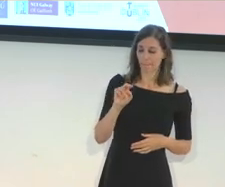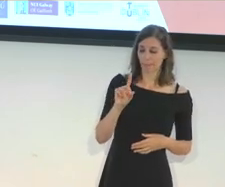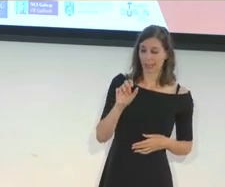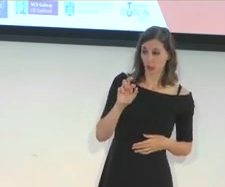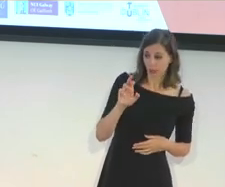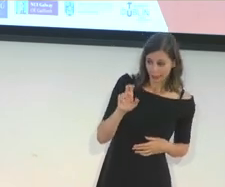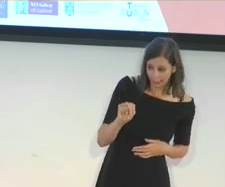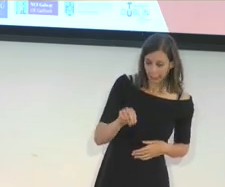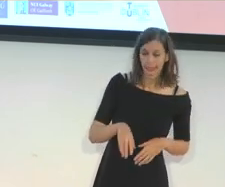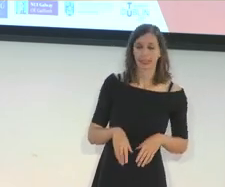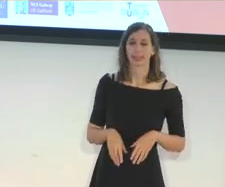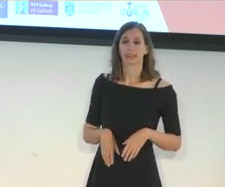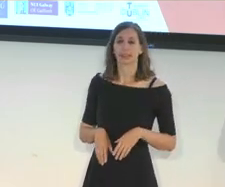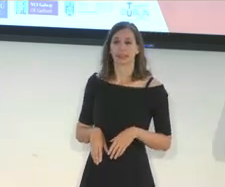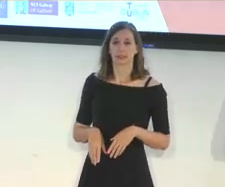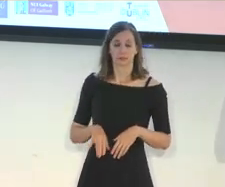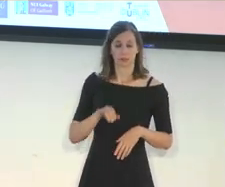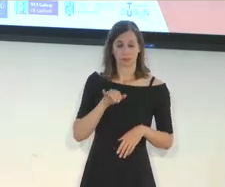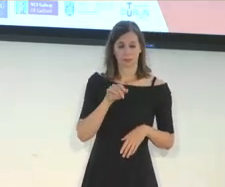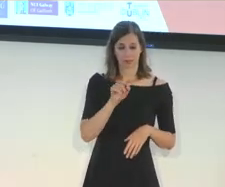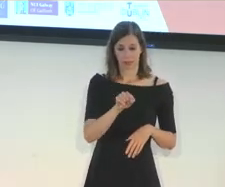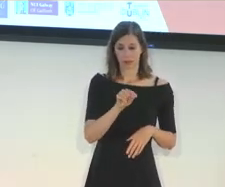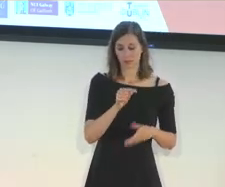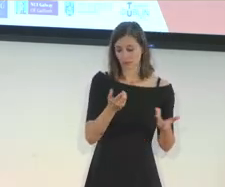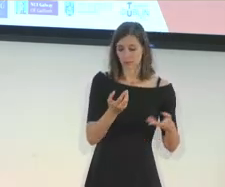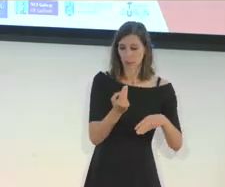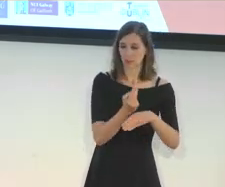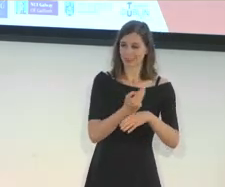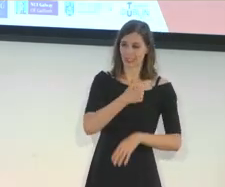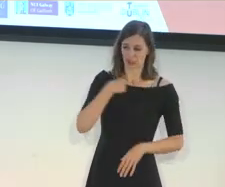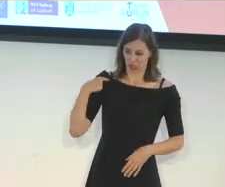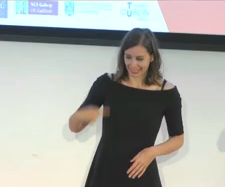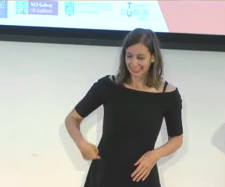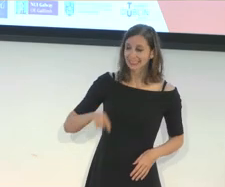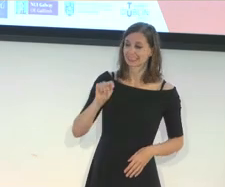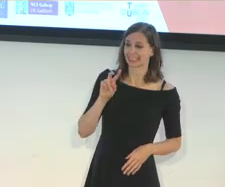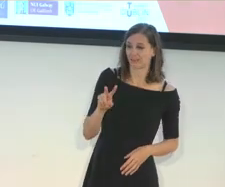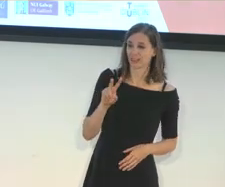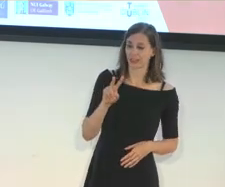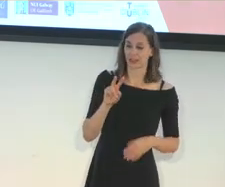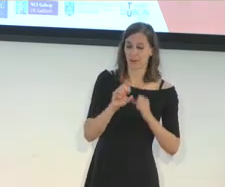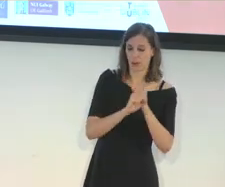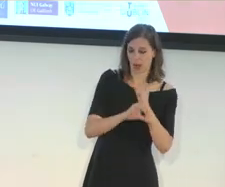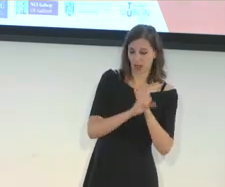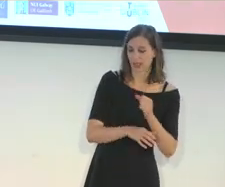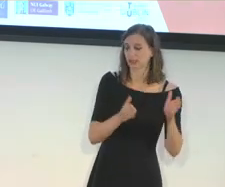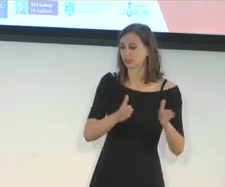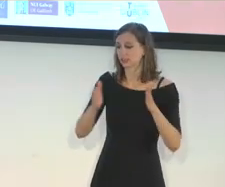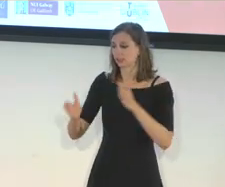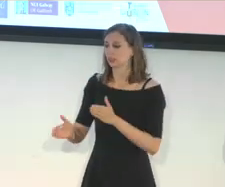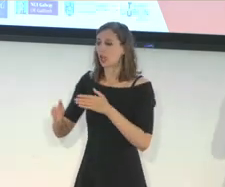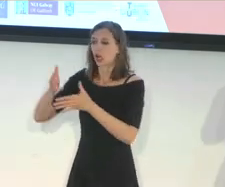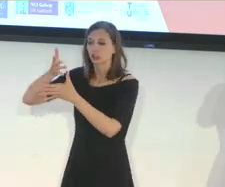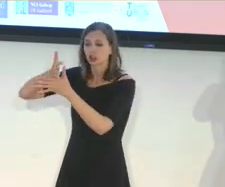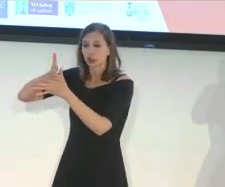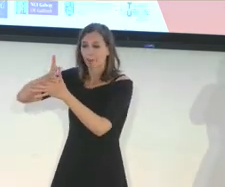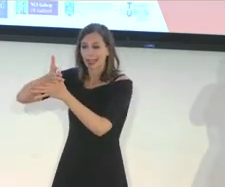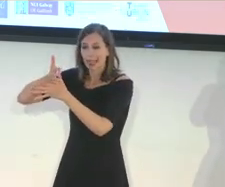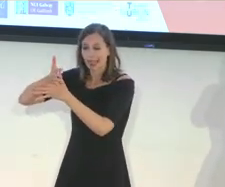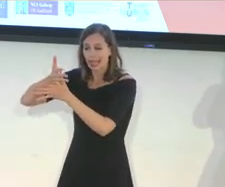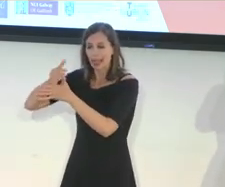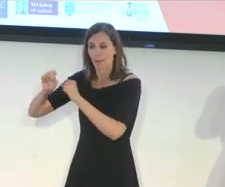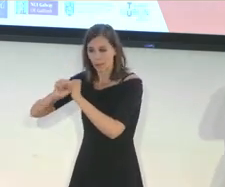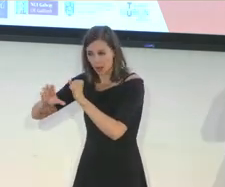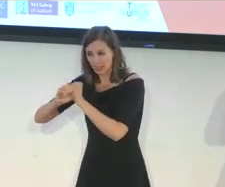which were created using Chinese TV broadcasts. There is a German database that was created from German broadcasts,